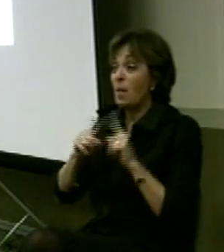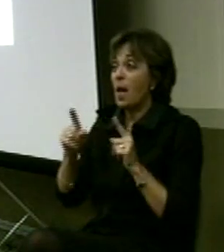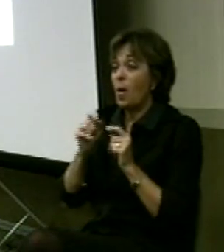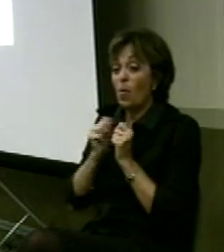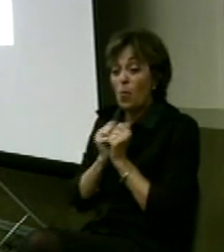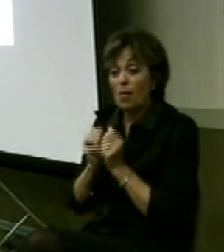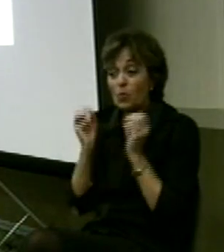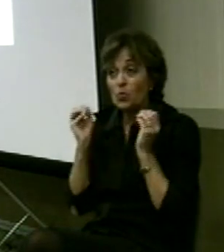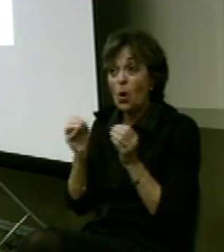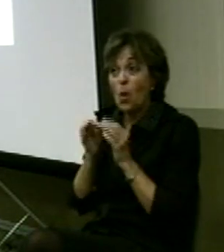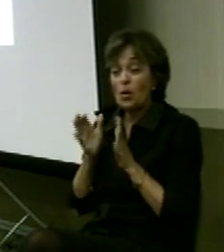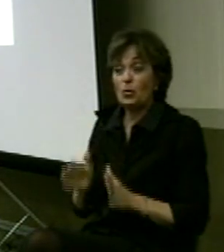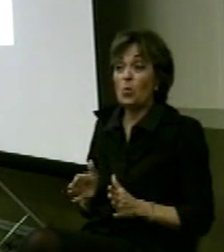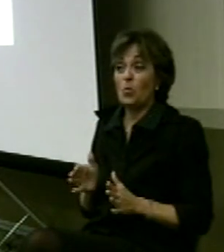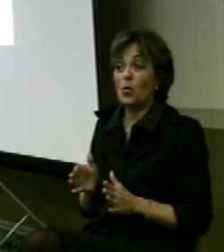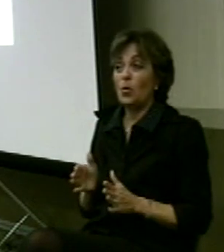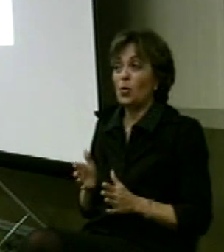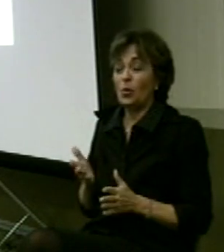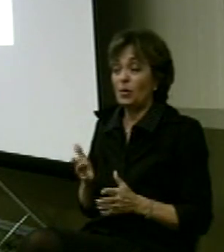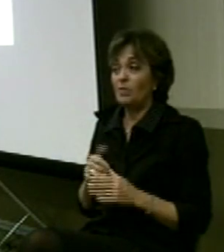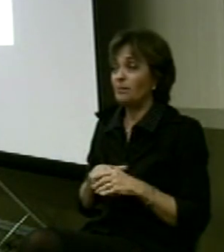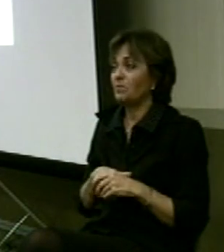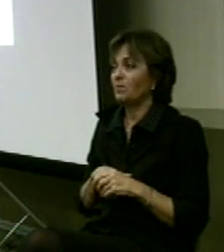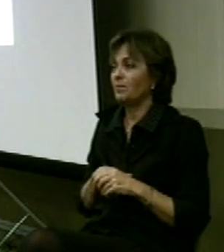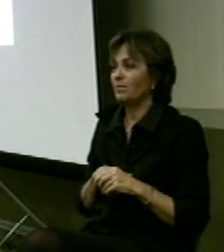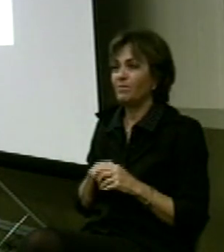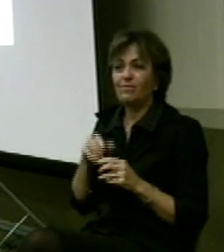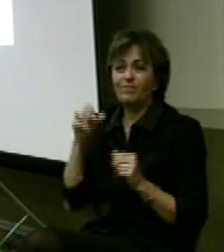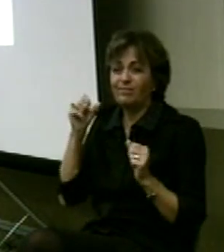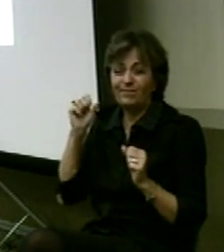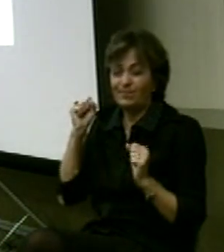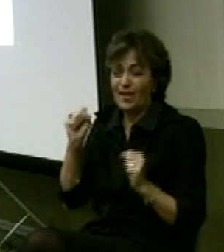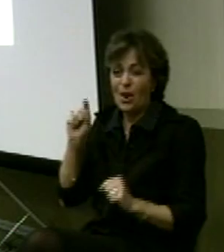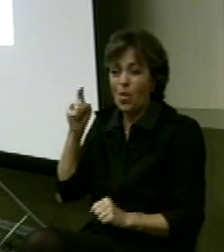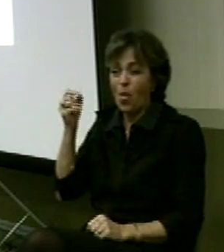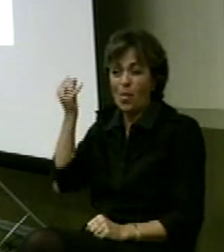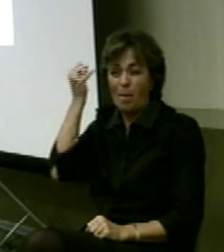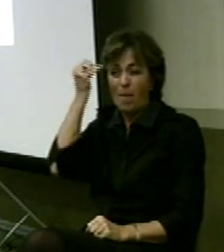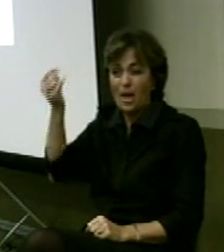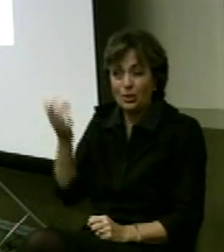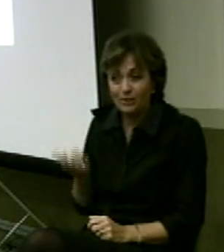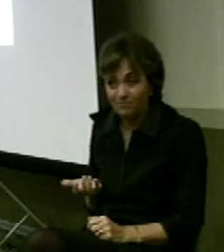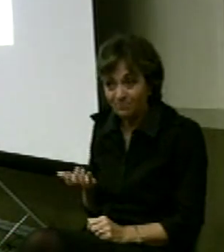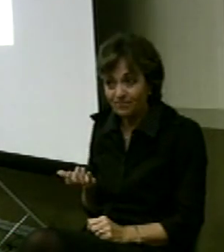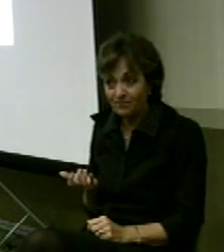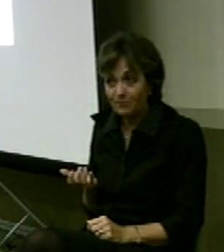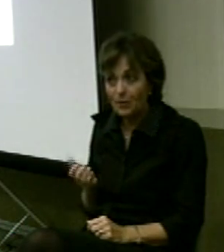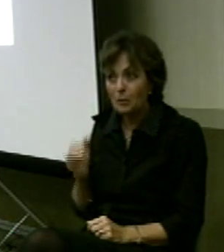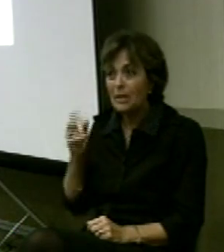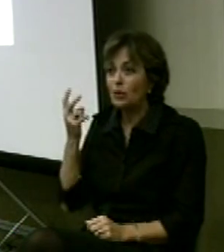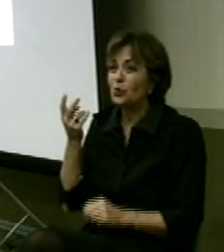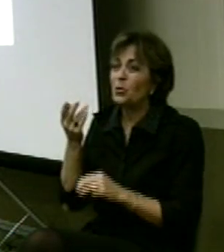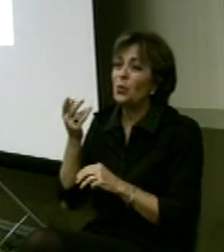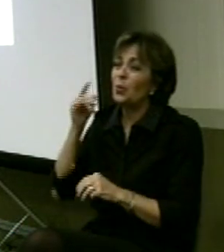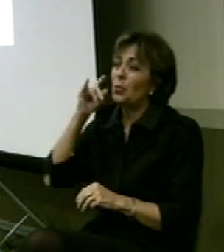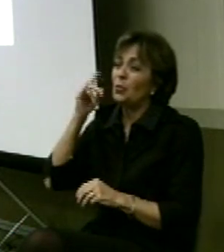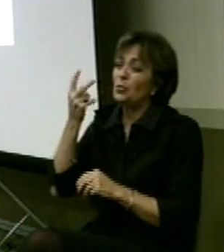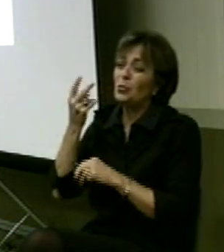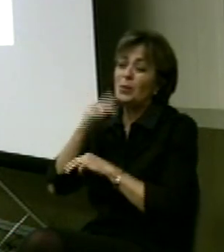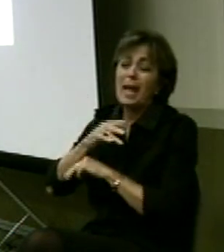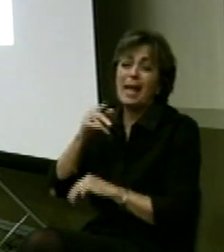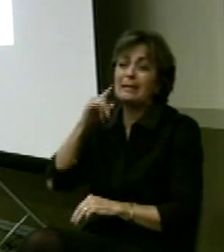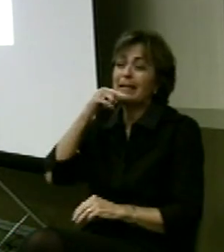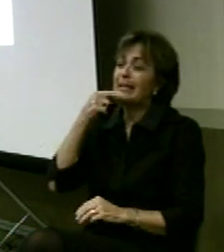But, you know, without an interpreter, at least to assist in some of that, you can only imagine. It took 2 days for the kid to be like, please, I need